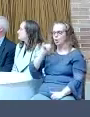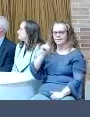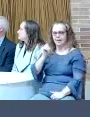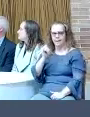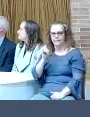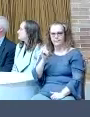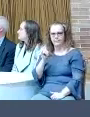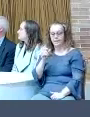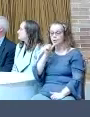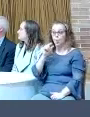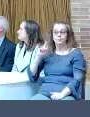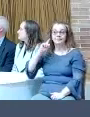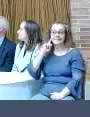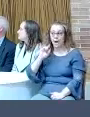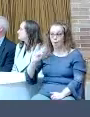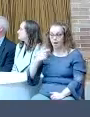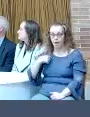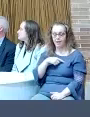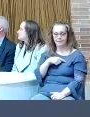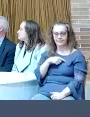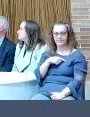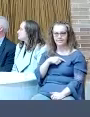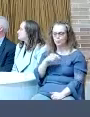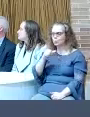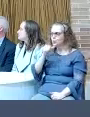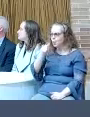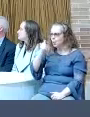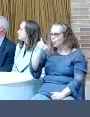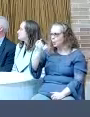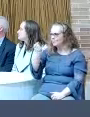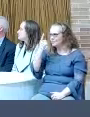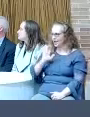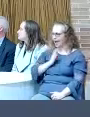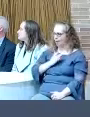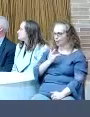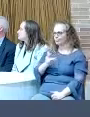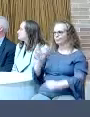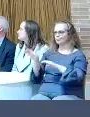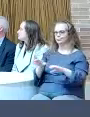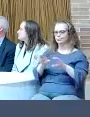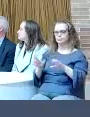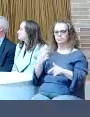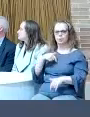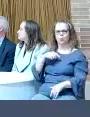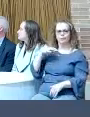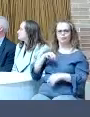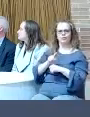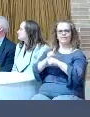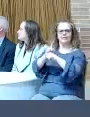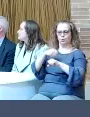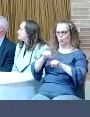not sound like us who do not know our ways we're privileged we can buy real